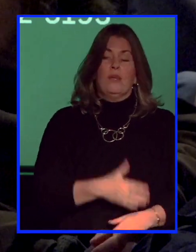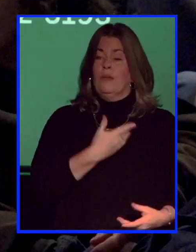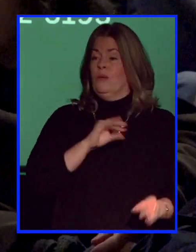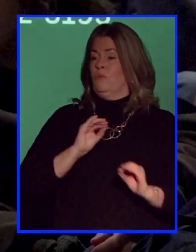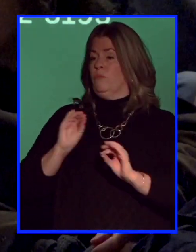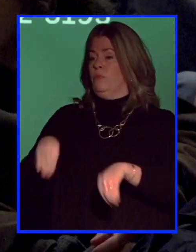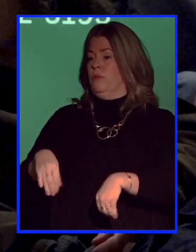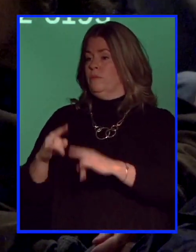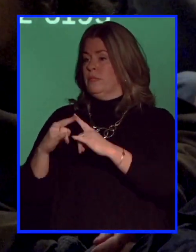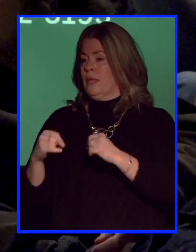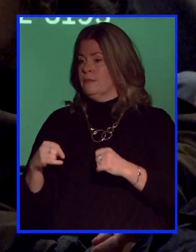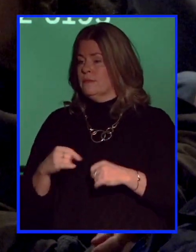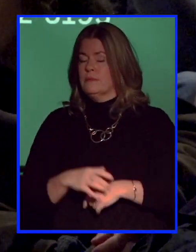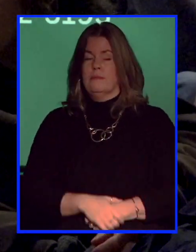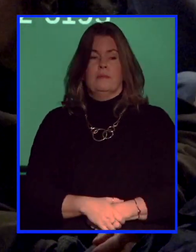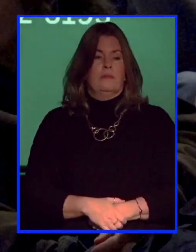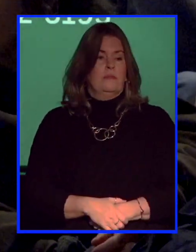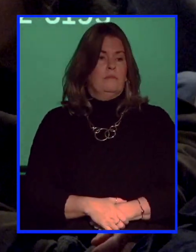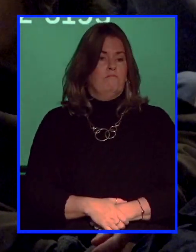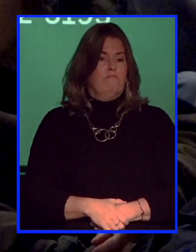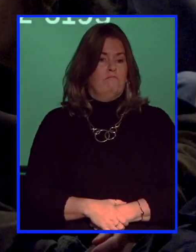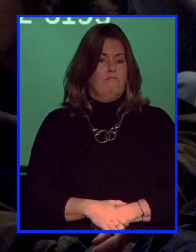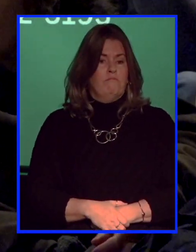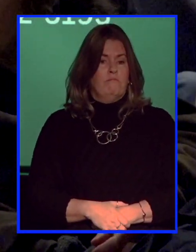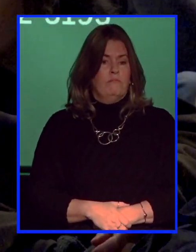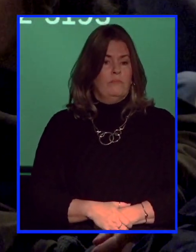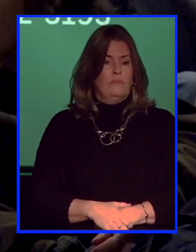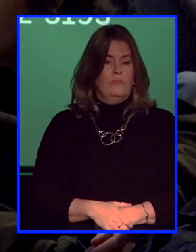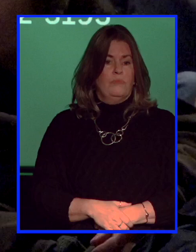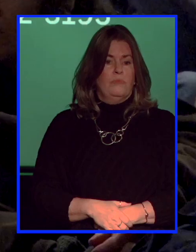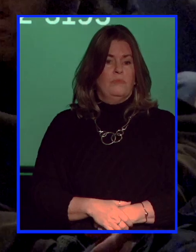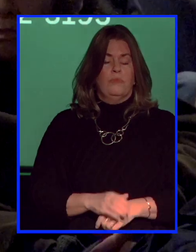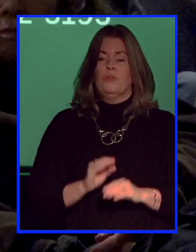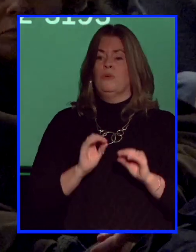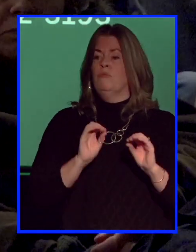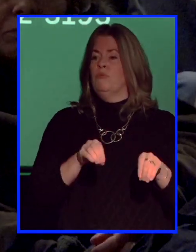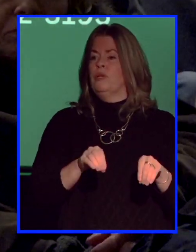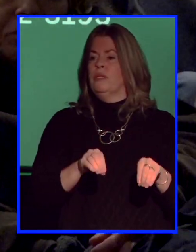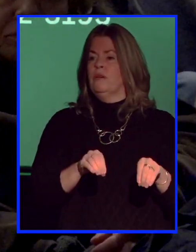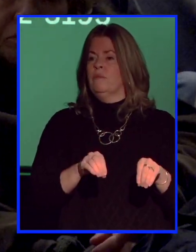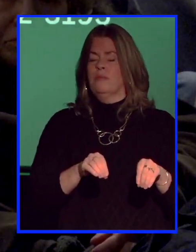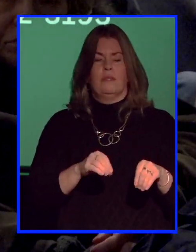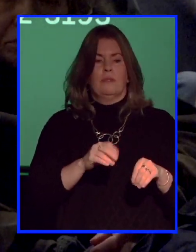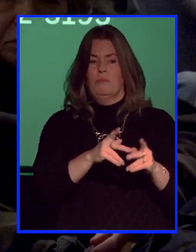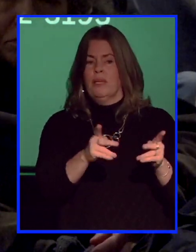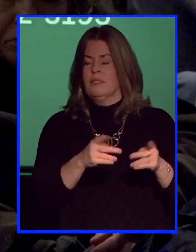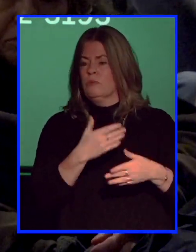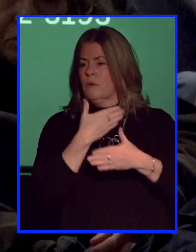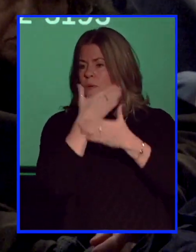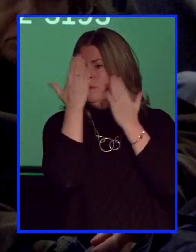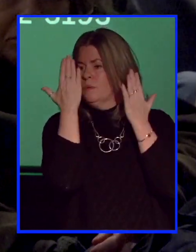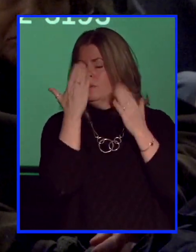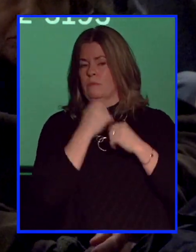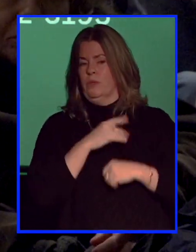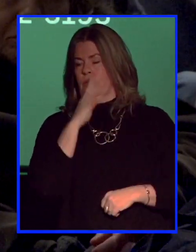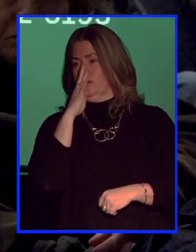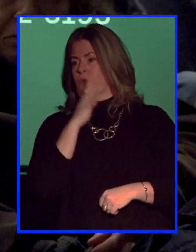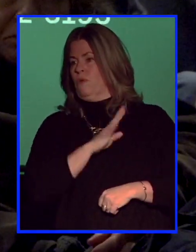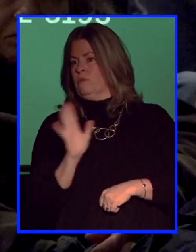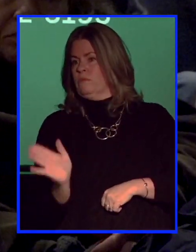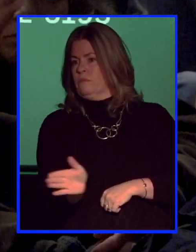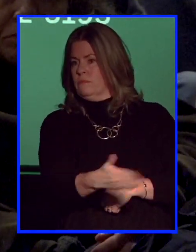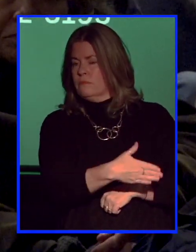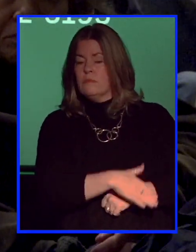them in anywhere where they can't be seen or addressed. Right.